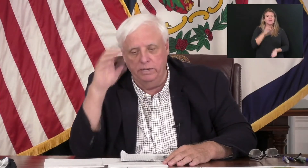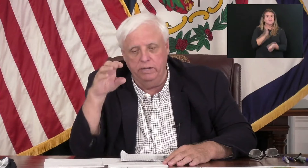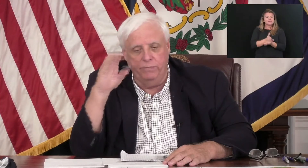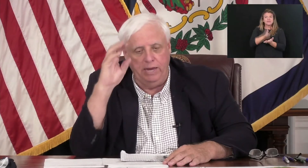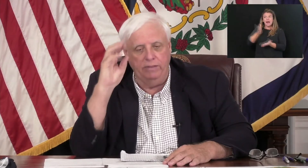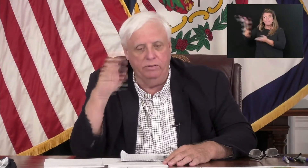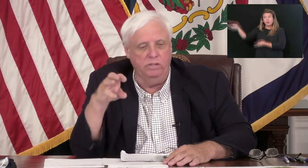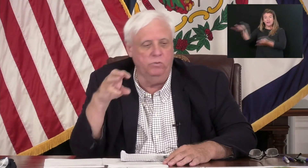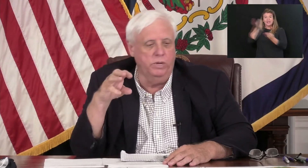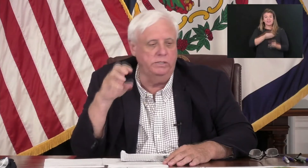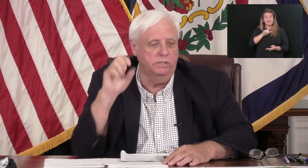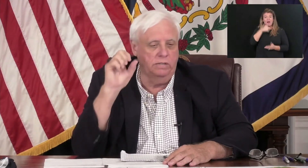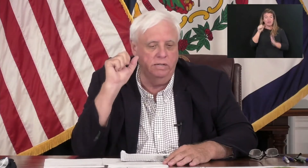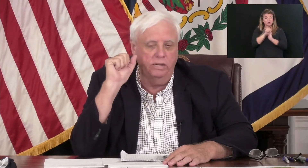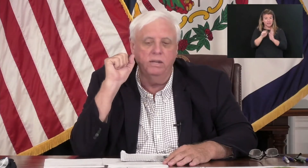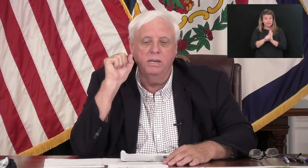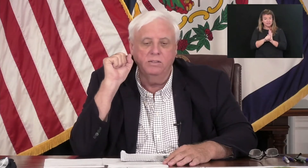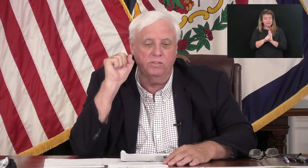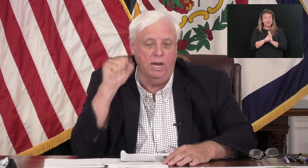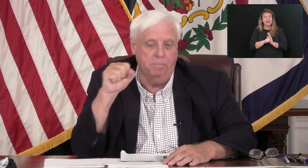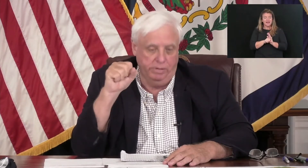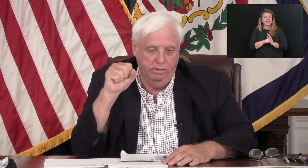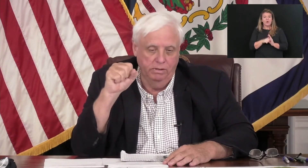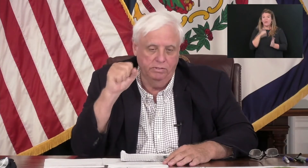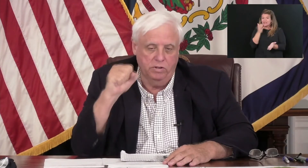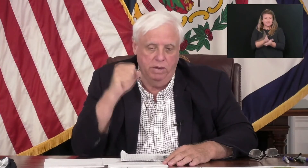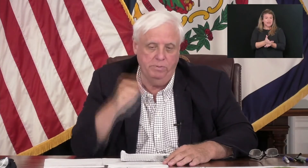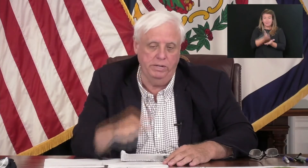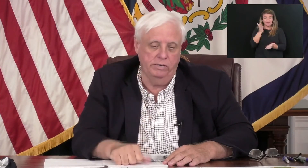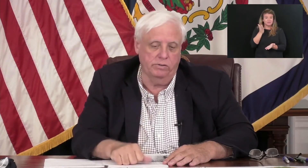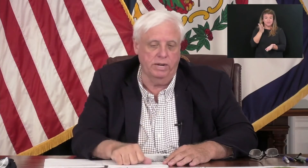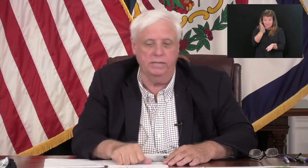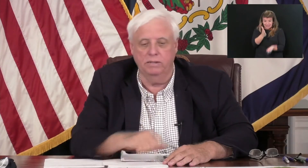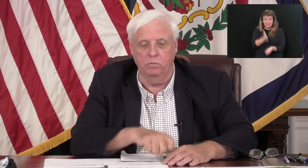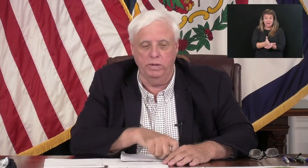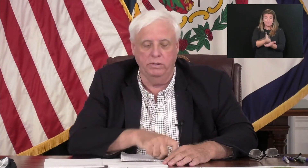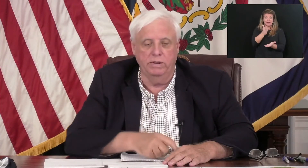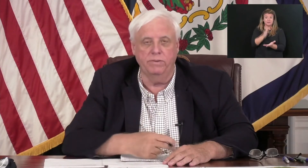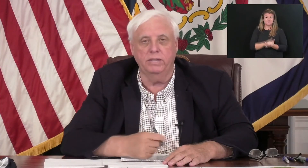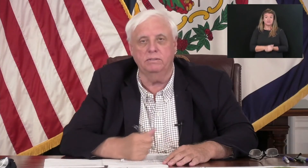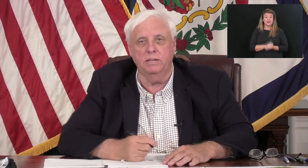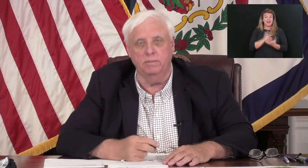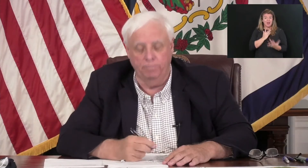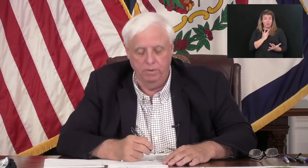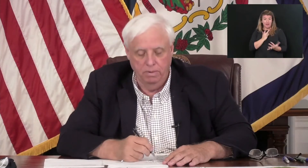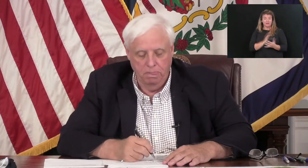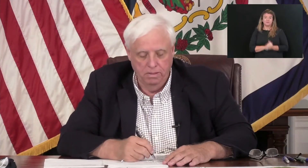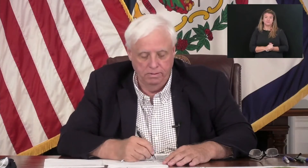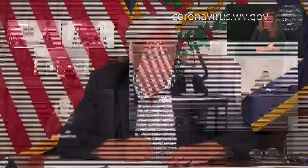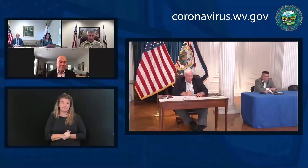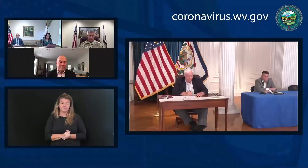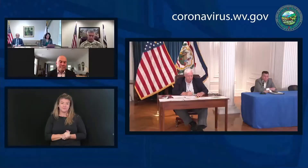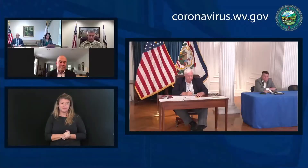absolutely identify the situations and then stop it. Stop it in its tracks and wait on that vaccine.